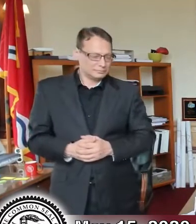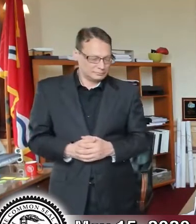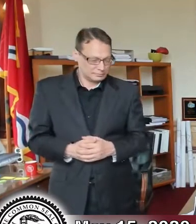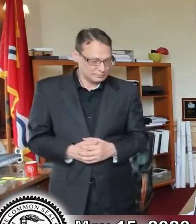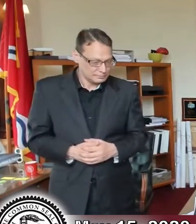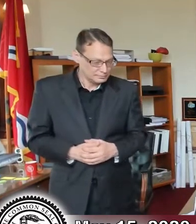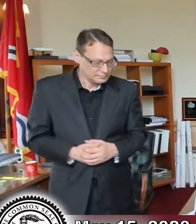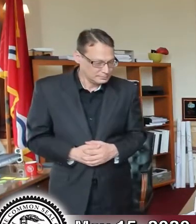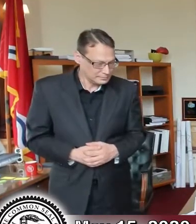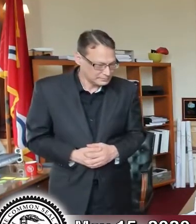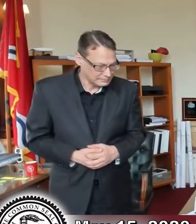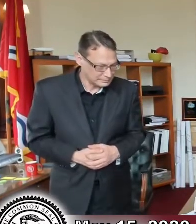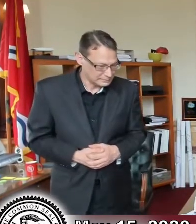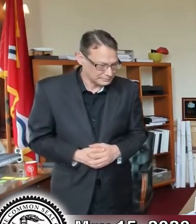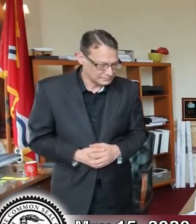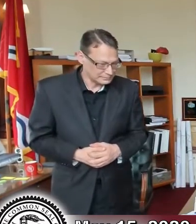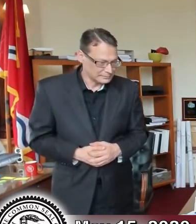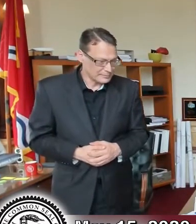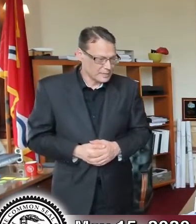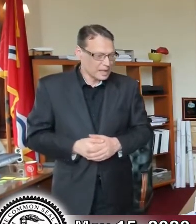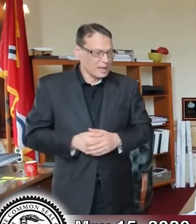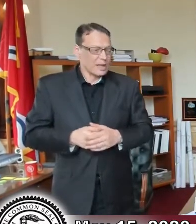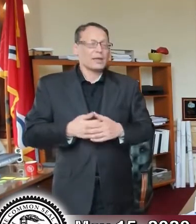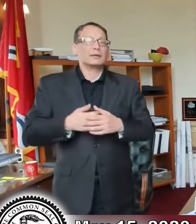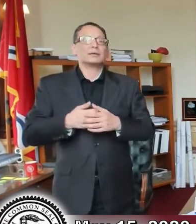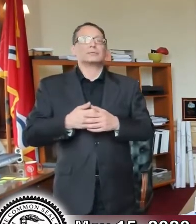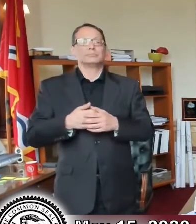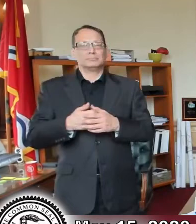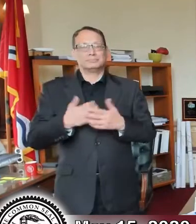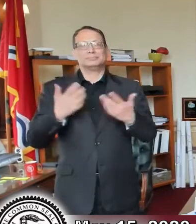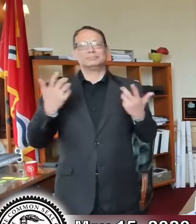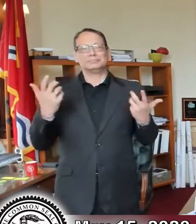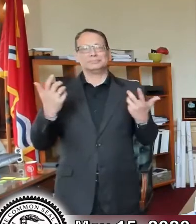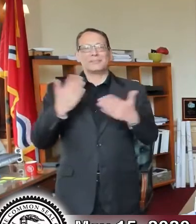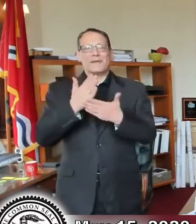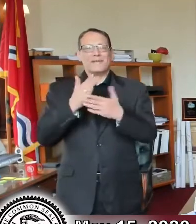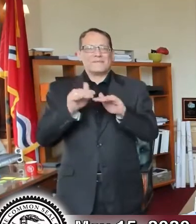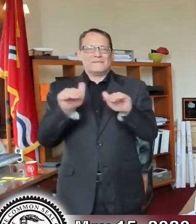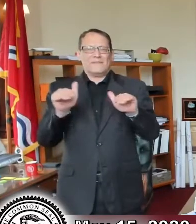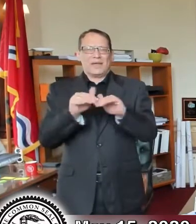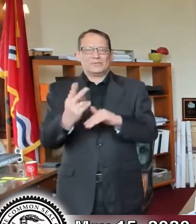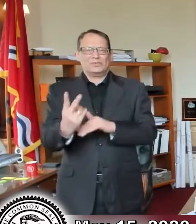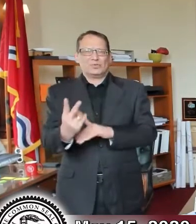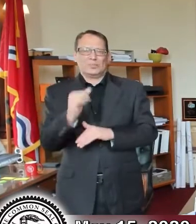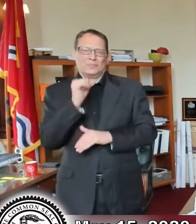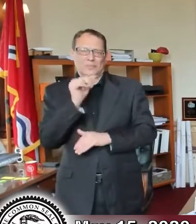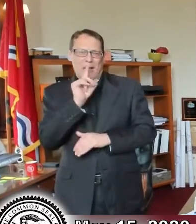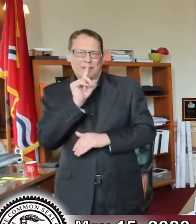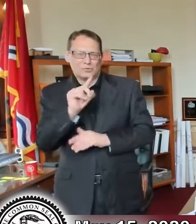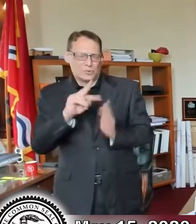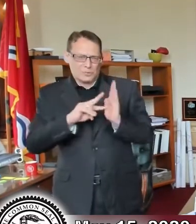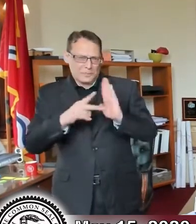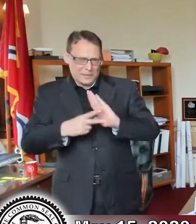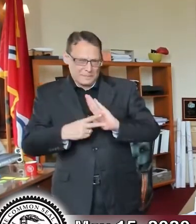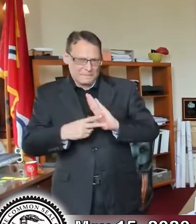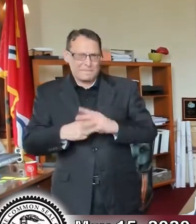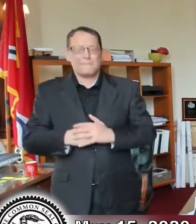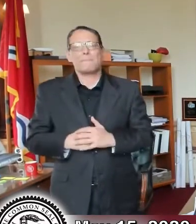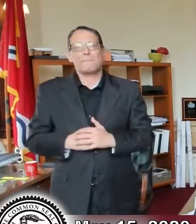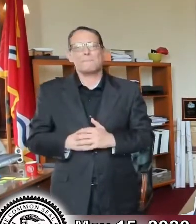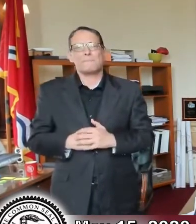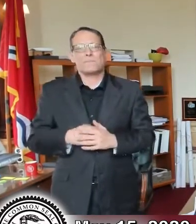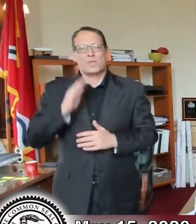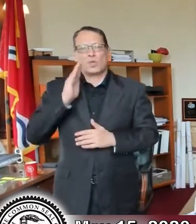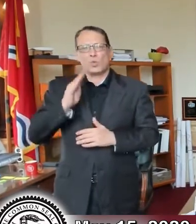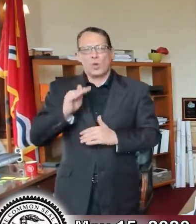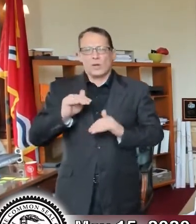Well, I think what we're seeing now, I don't know what she means by phase 2. I think we're going to be in